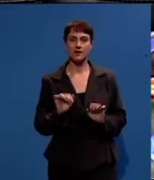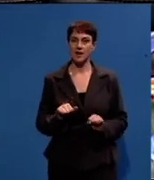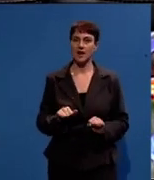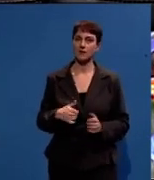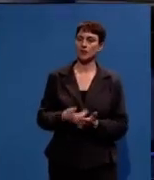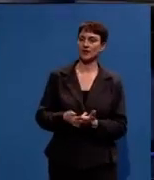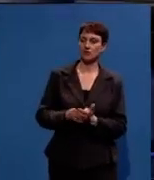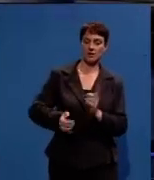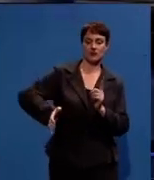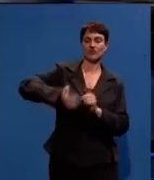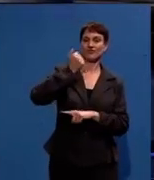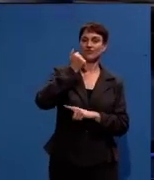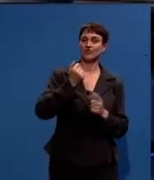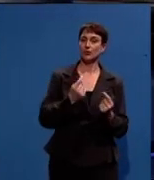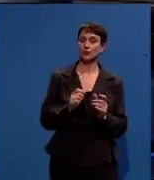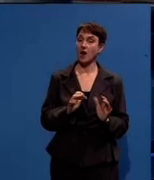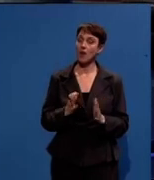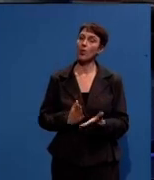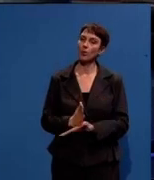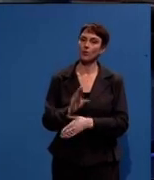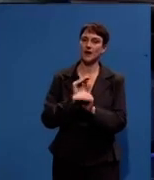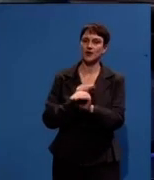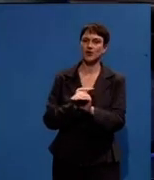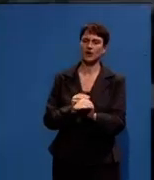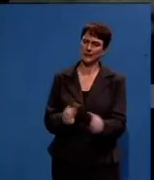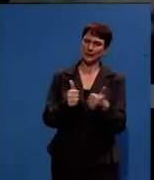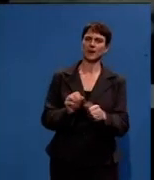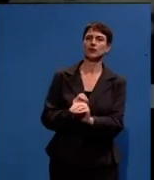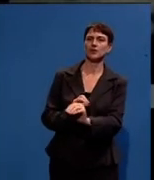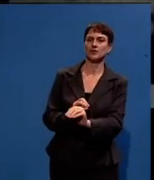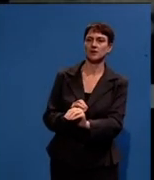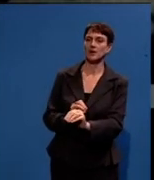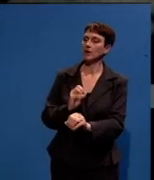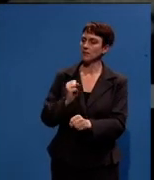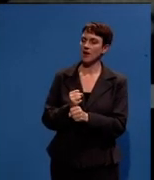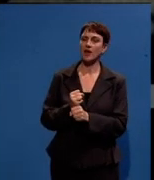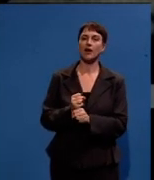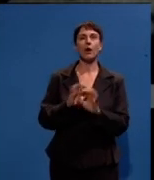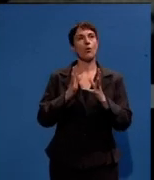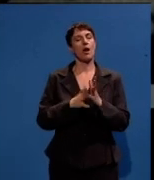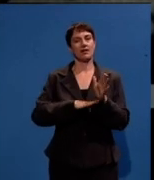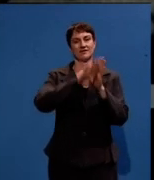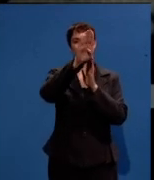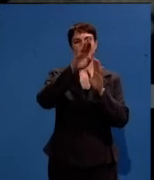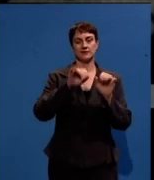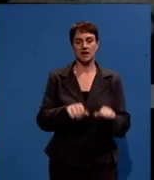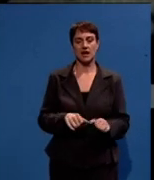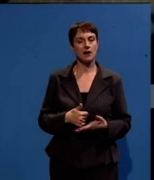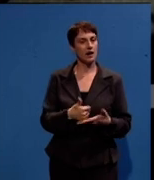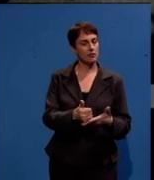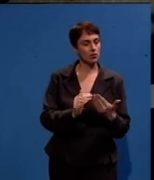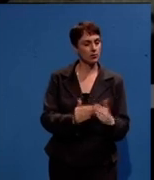potential by going through education, quality education, so that they can contribute to the world, to their communities, and to the